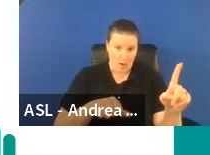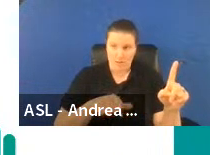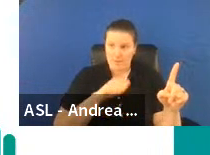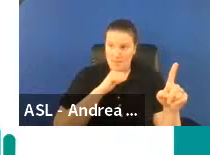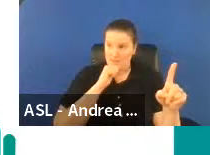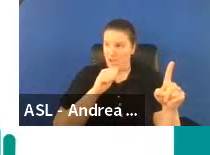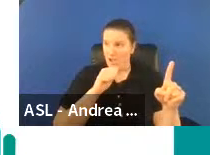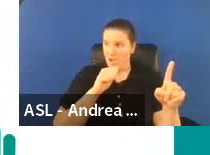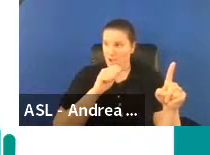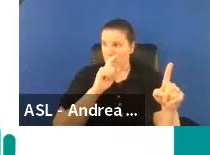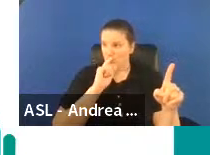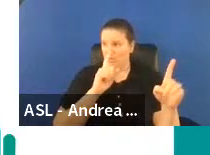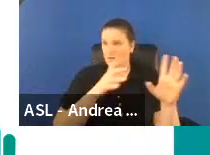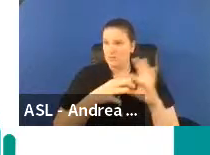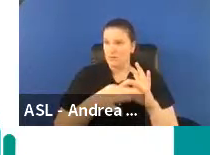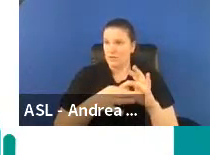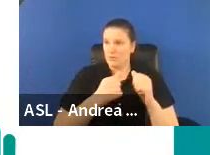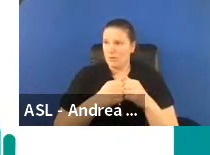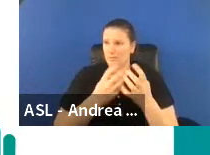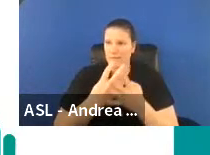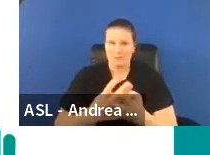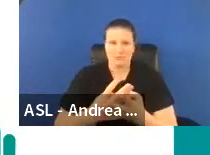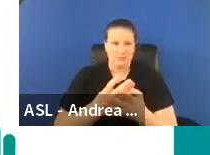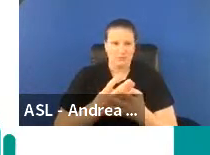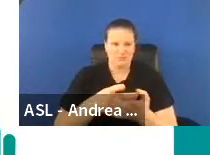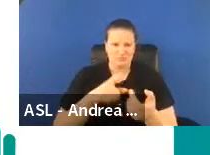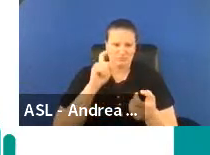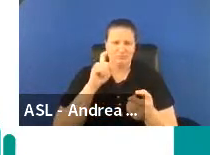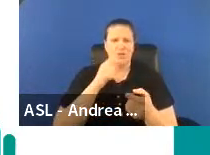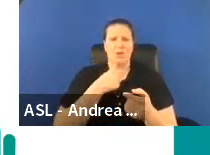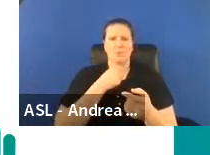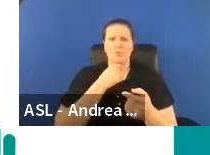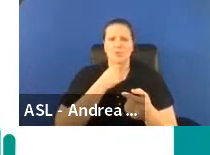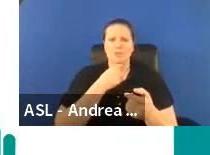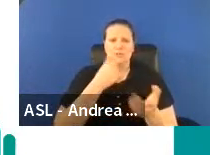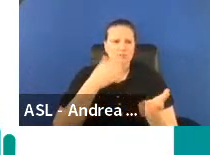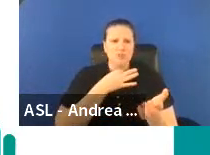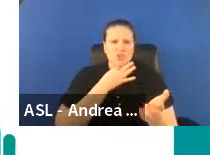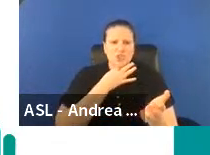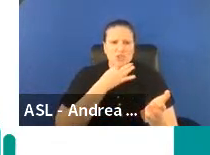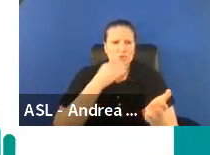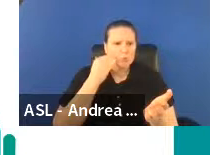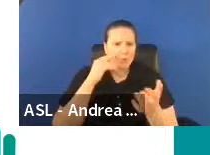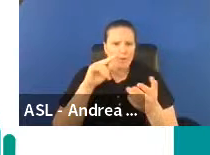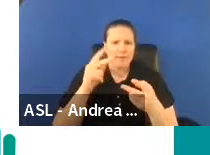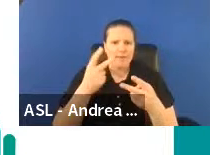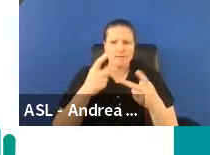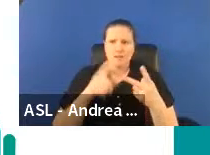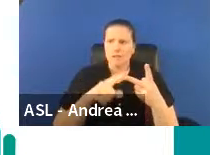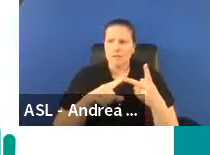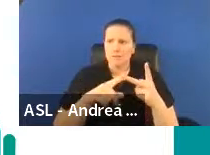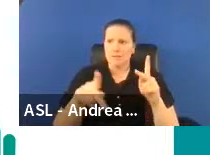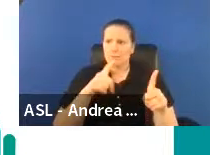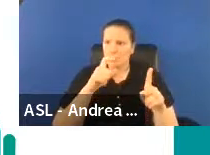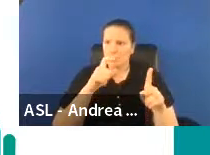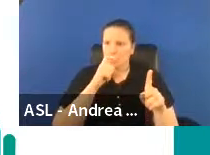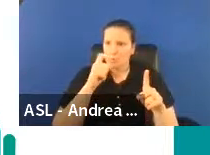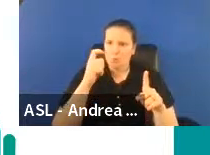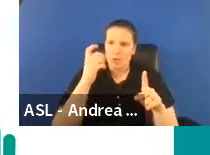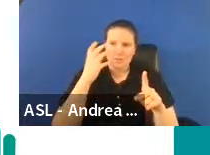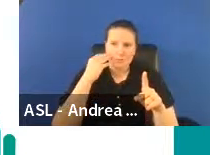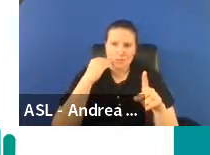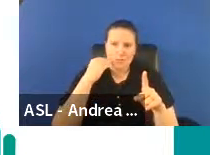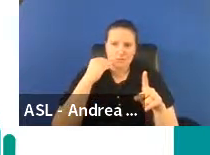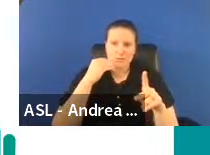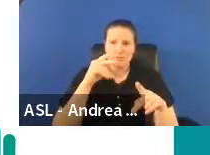have any associated metrics to them. And I'm curious to know the second bullet, those who express support for high capacity